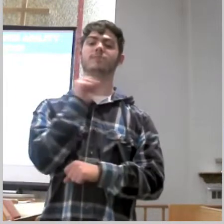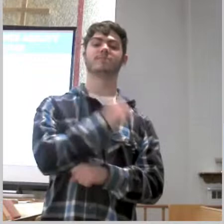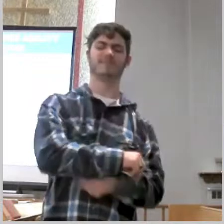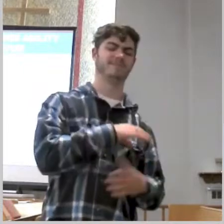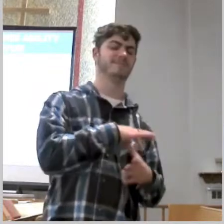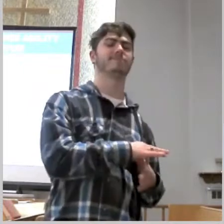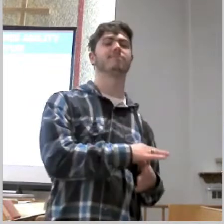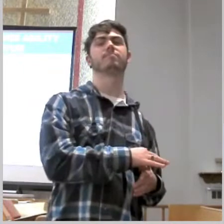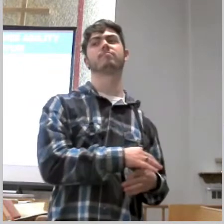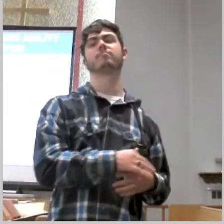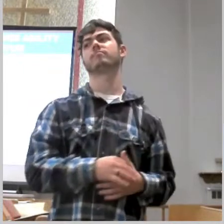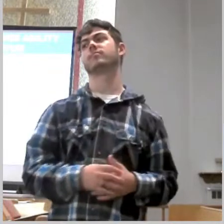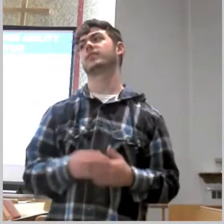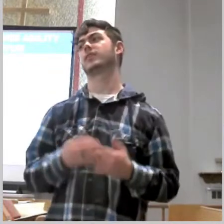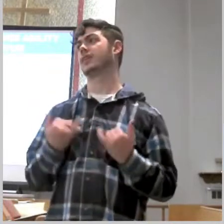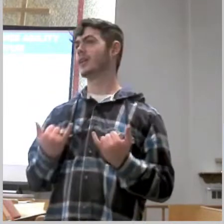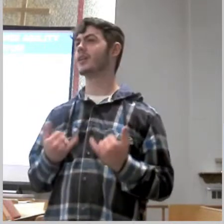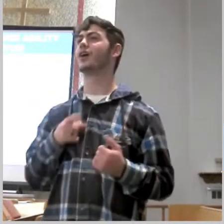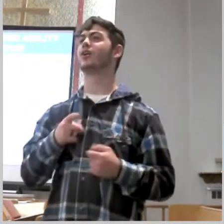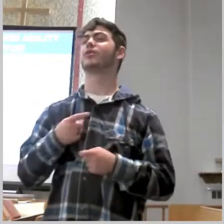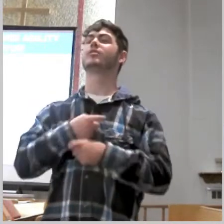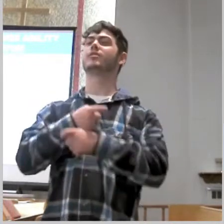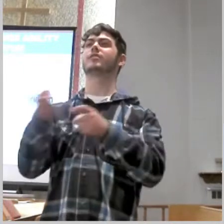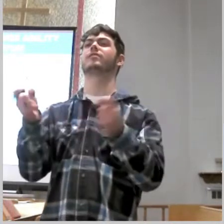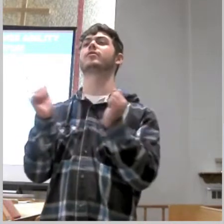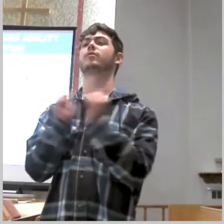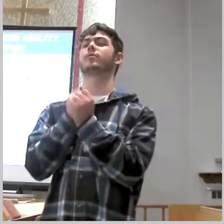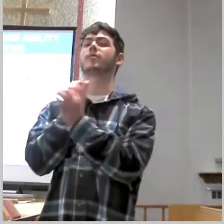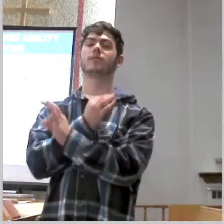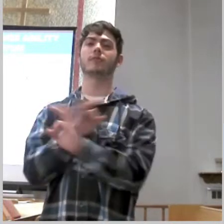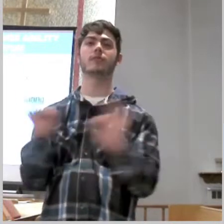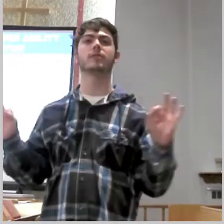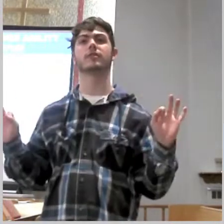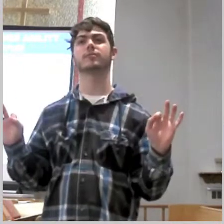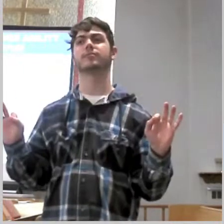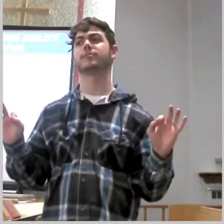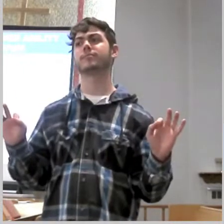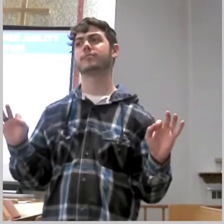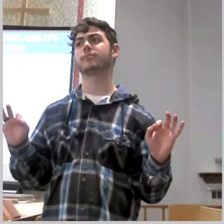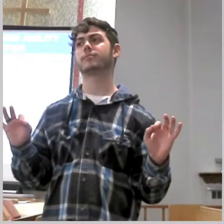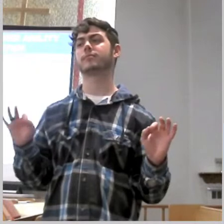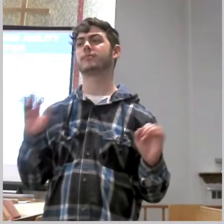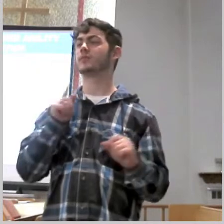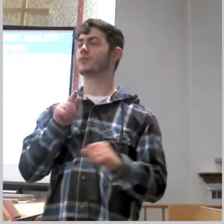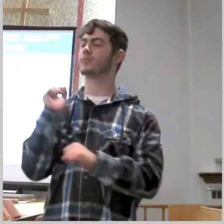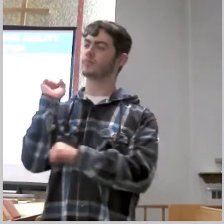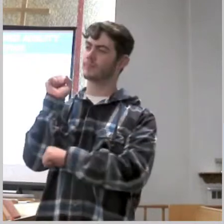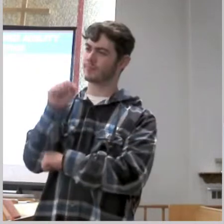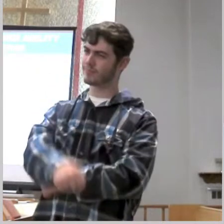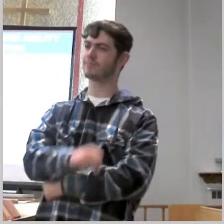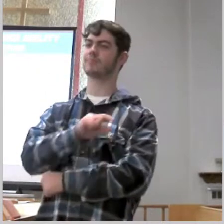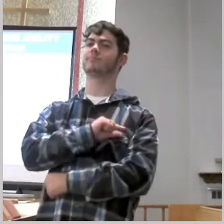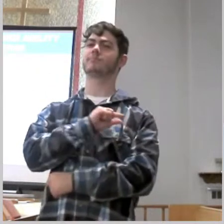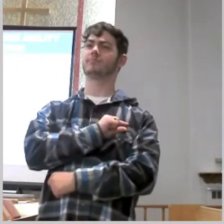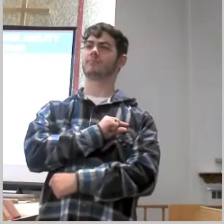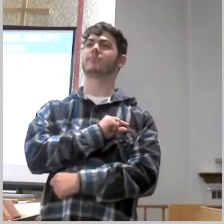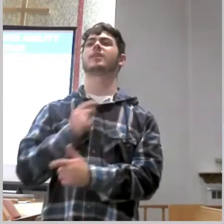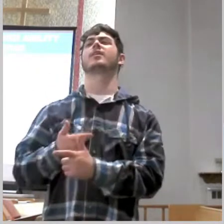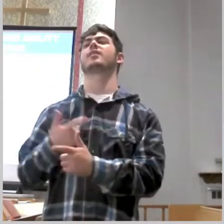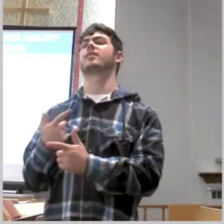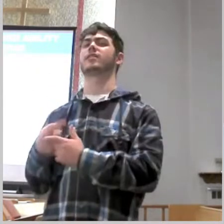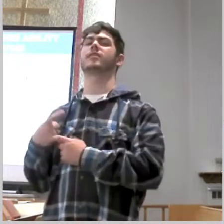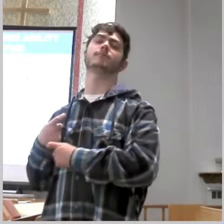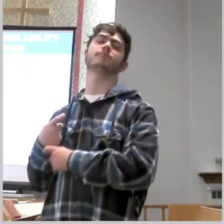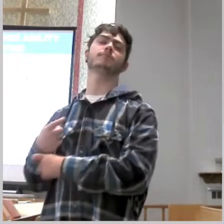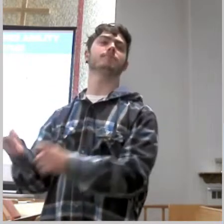And maybe you're giving now out of freedom instead of out of guilt. You're overcoming the guilt, if that makes sense,